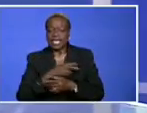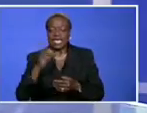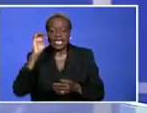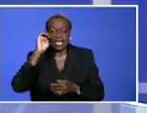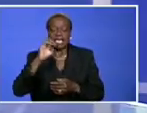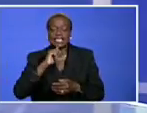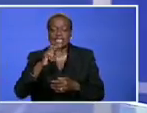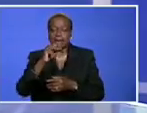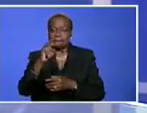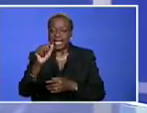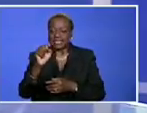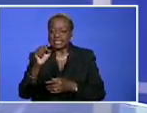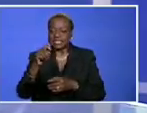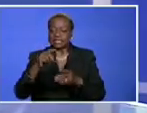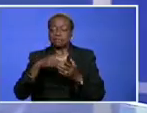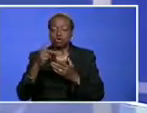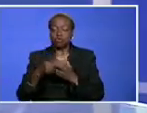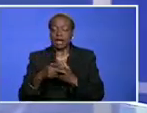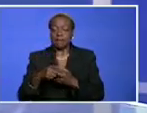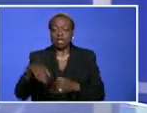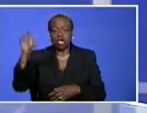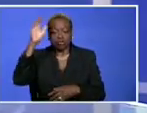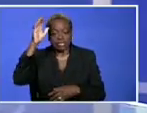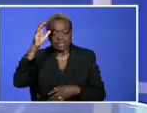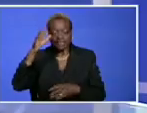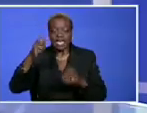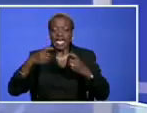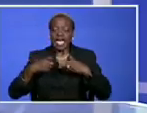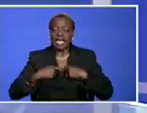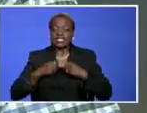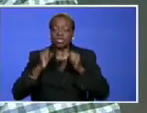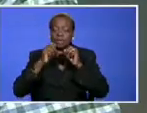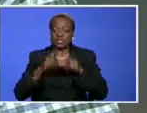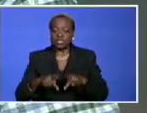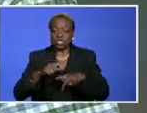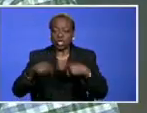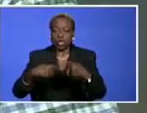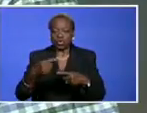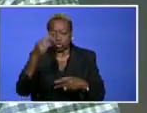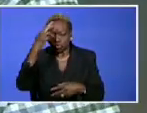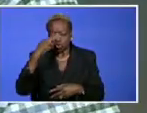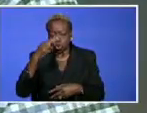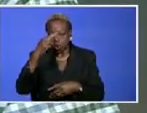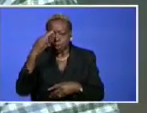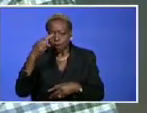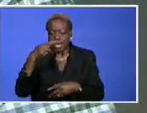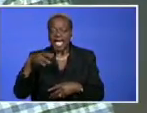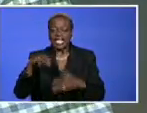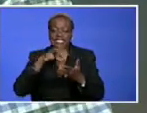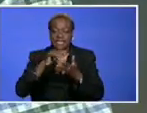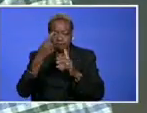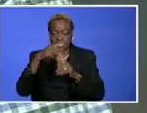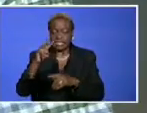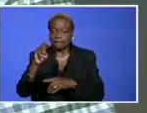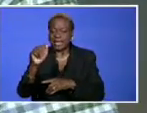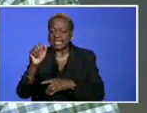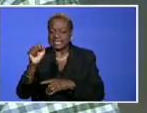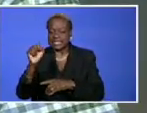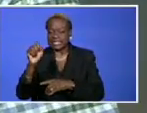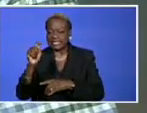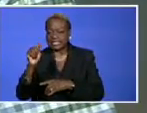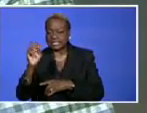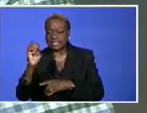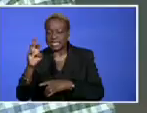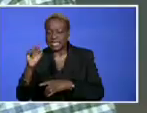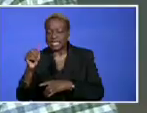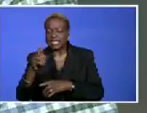master's program there. Yeah, Christopher has an opportunity to go to Rome and study for his master's degree. And at the same time,